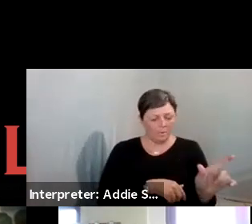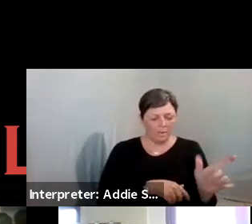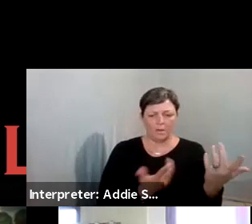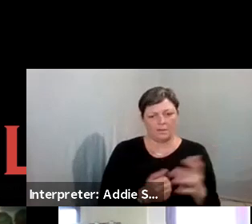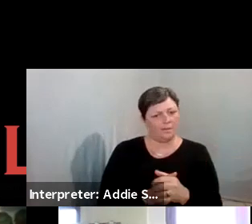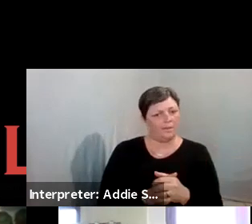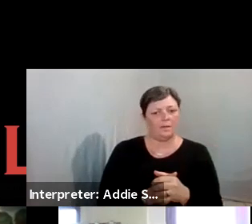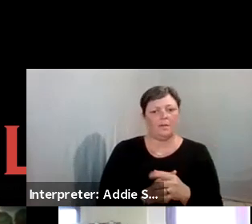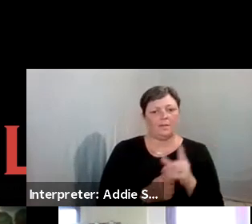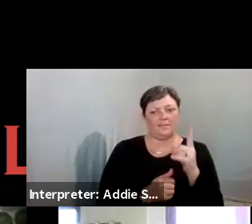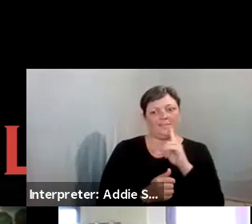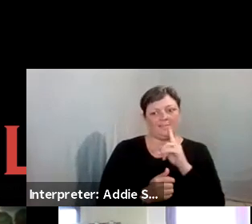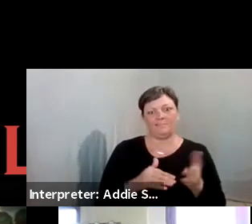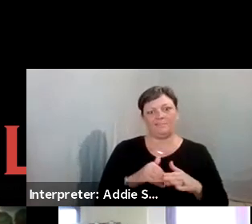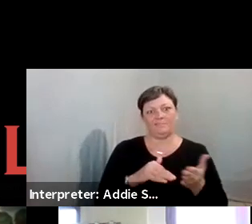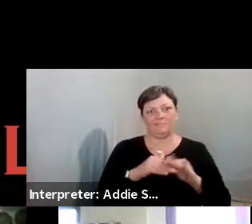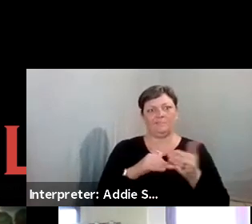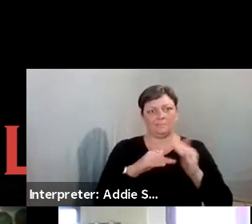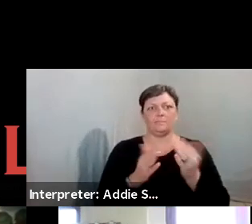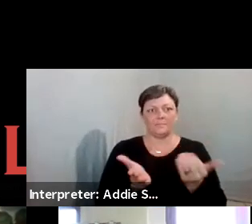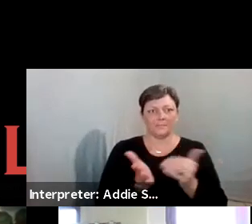kind of upping again. And